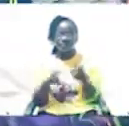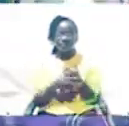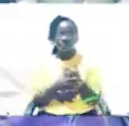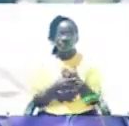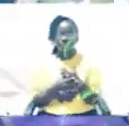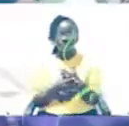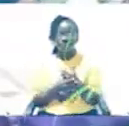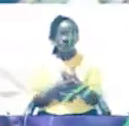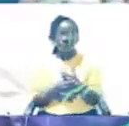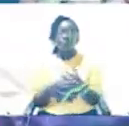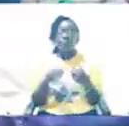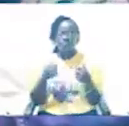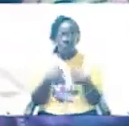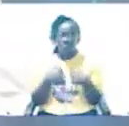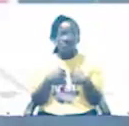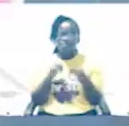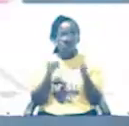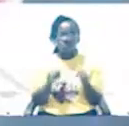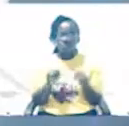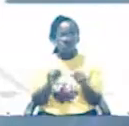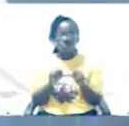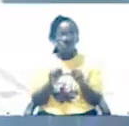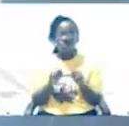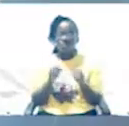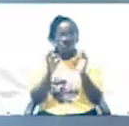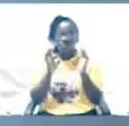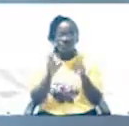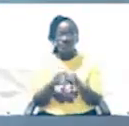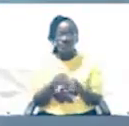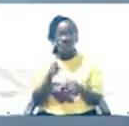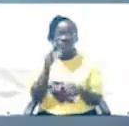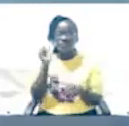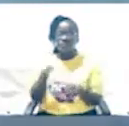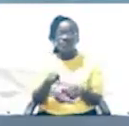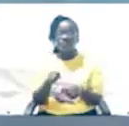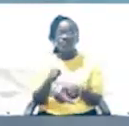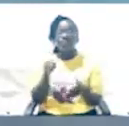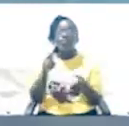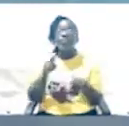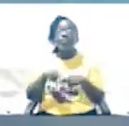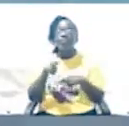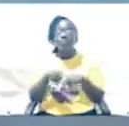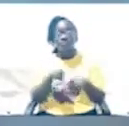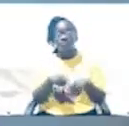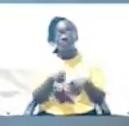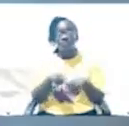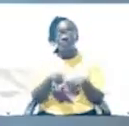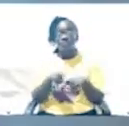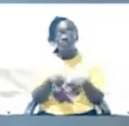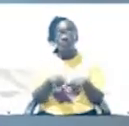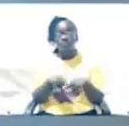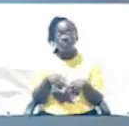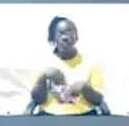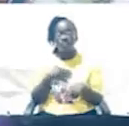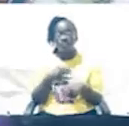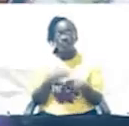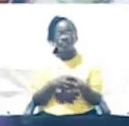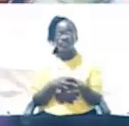I'm still preaching. I want you to listen to me. You can sit down on the floor, all of you. But I saw Cassenti move it to me at Nancy.